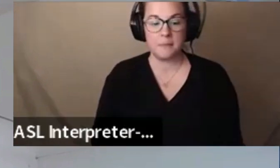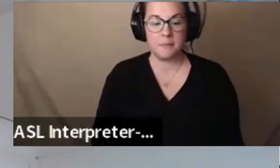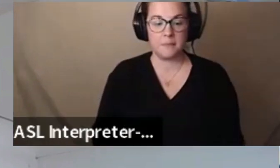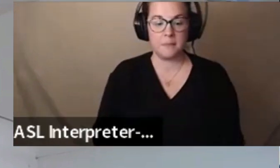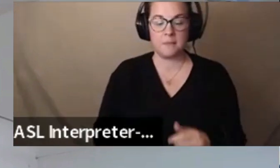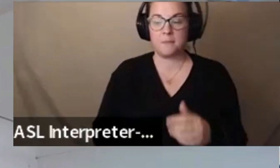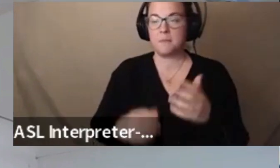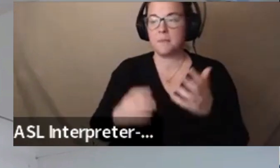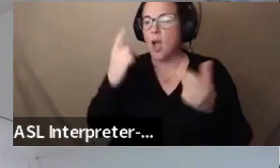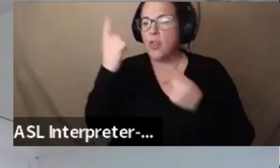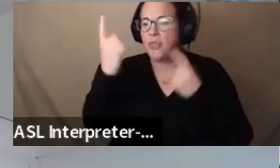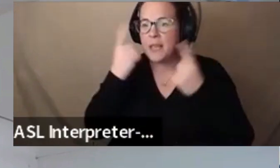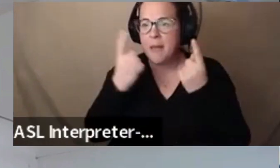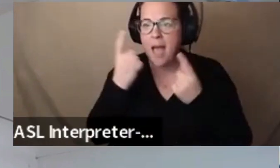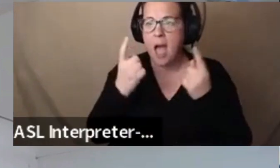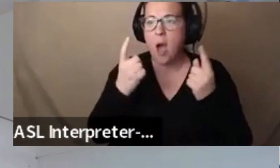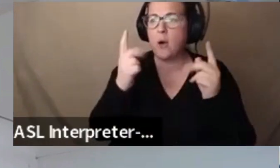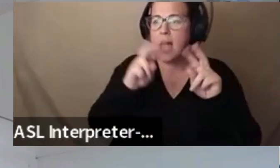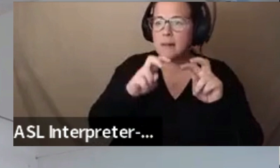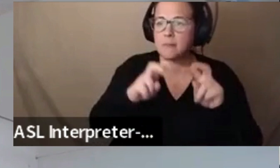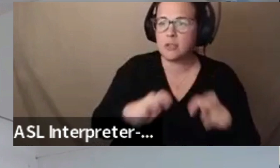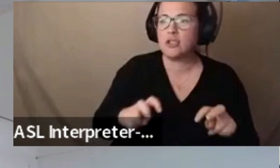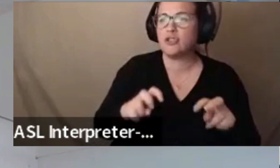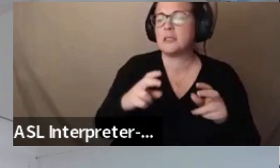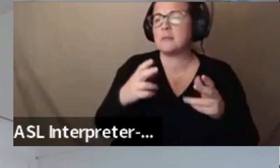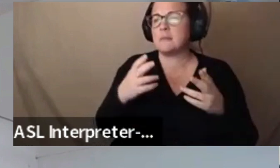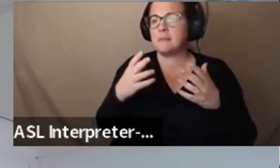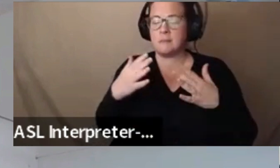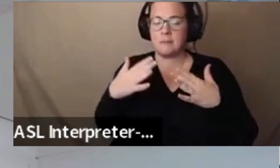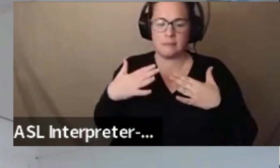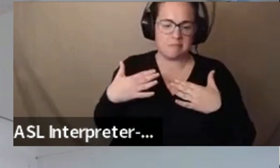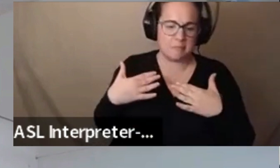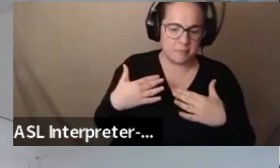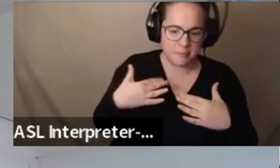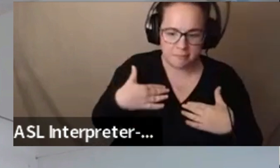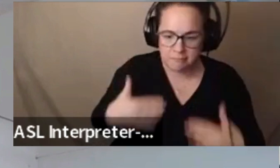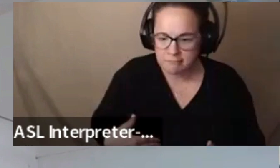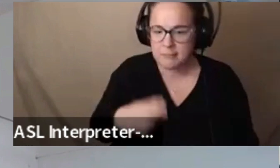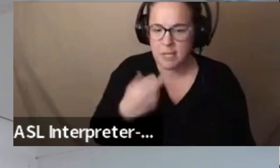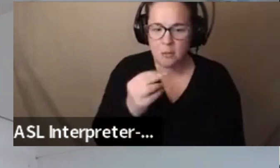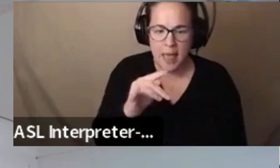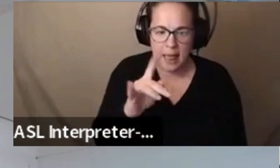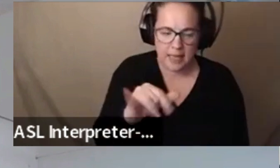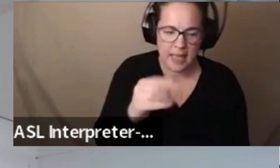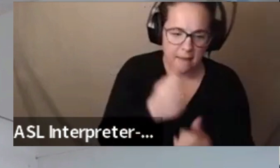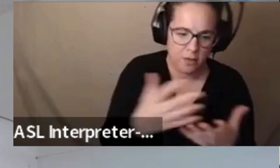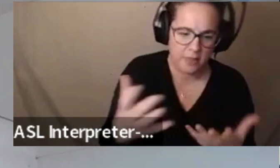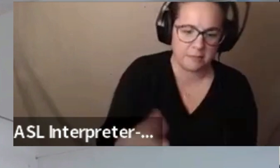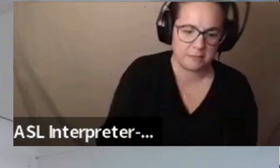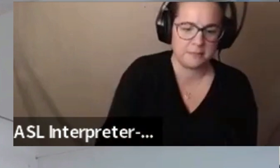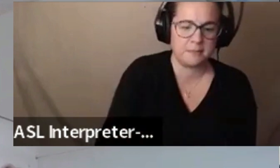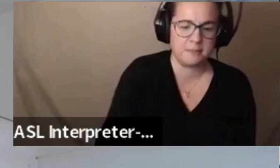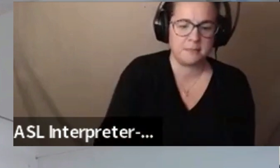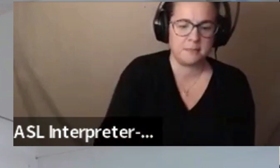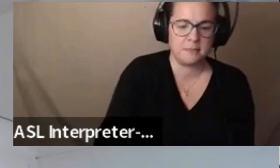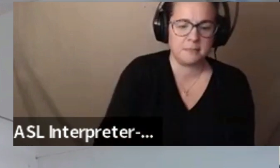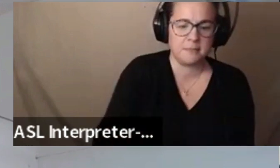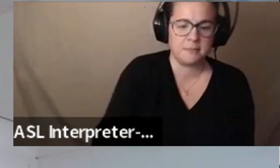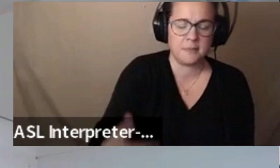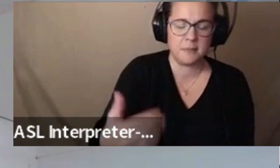exploration, of humanity, including cruelty. It embraces absolutely everything, from the